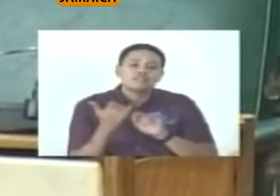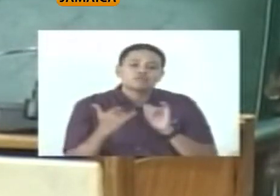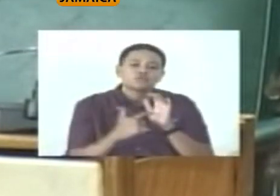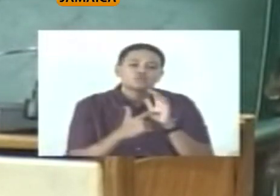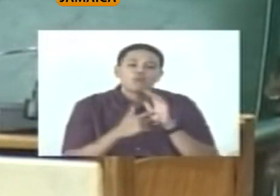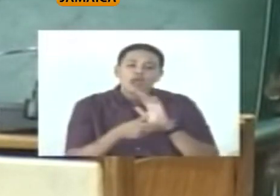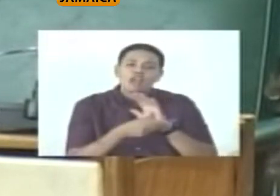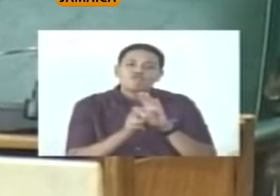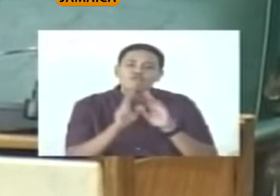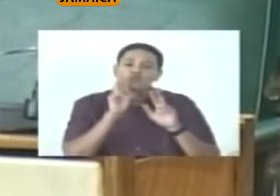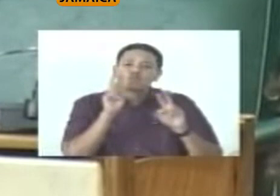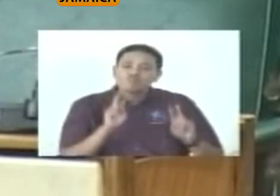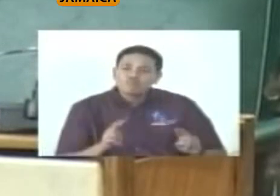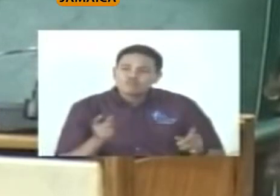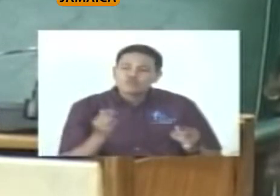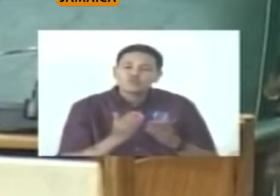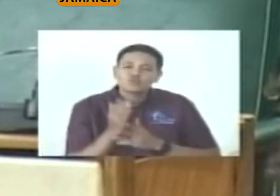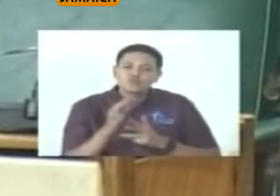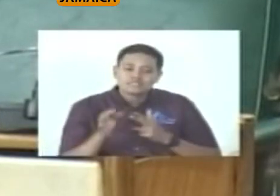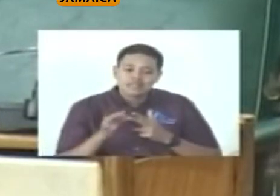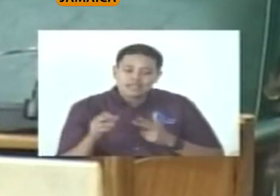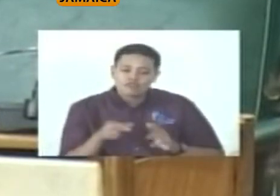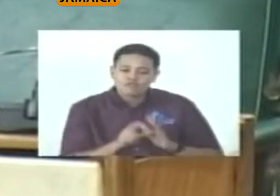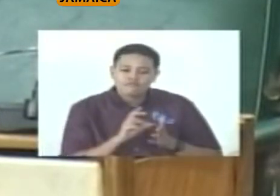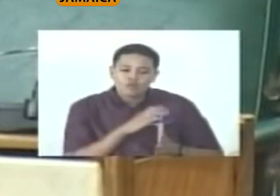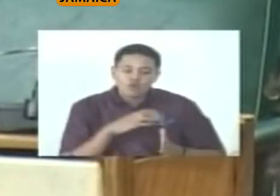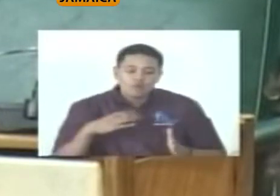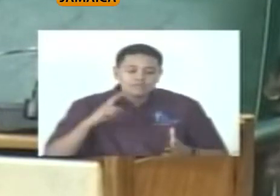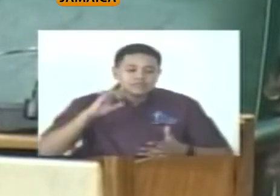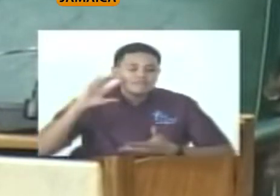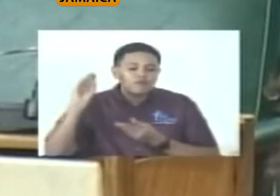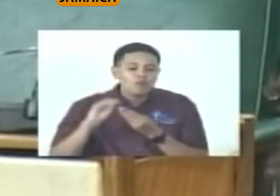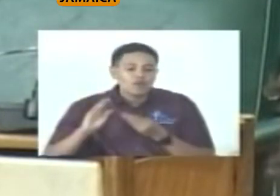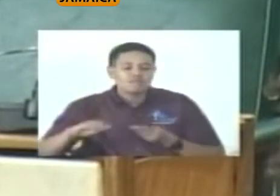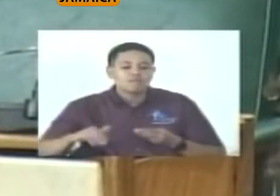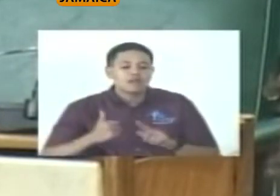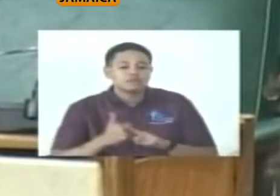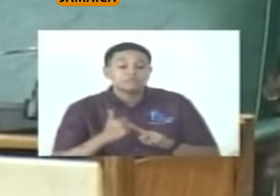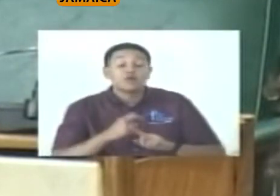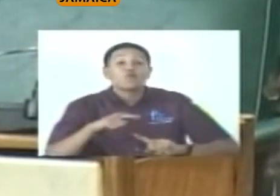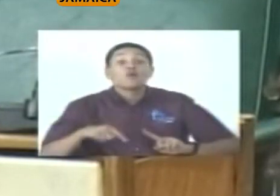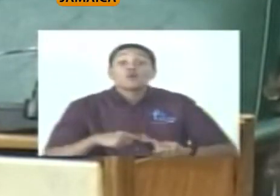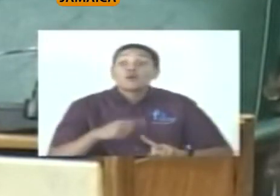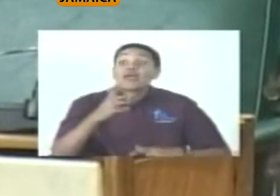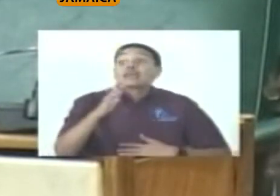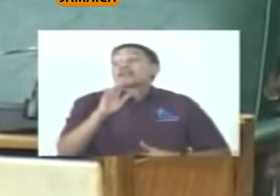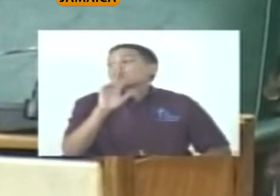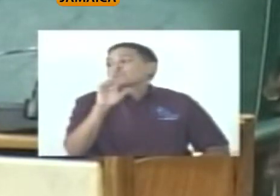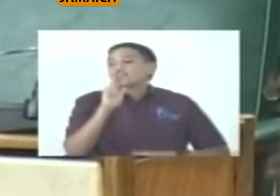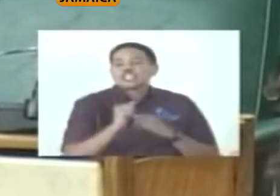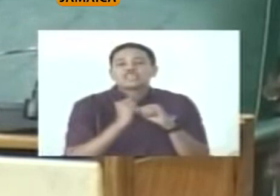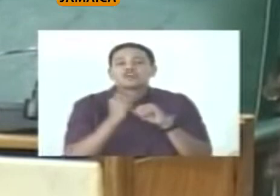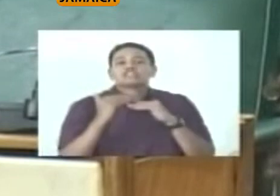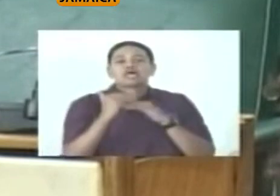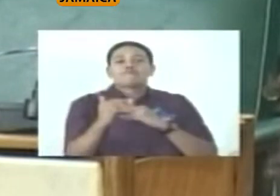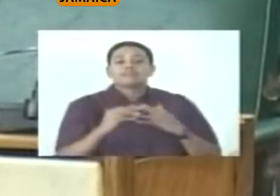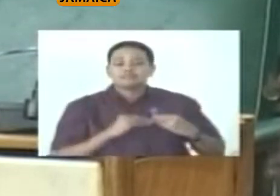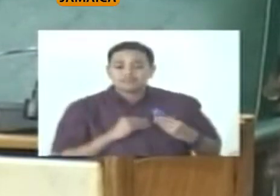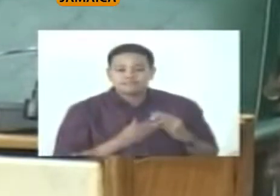review be conducted by a Joint Select Review Committee of the Houses of Parliament not later than 3 years after its